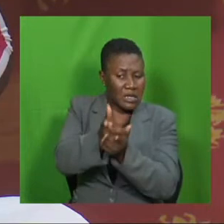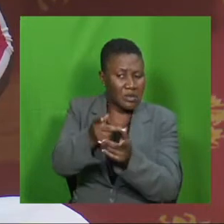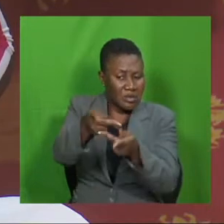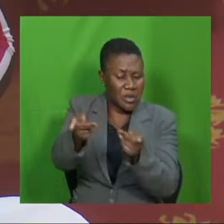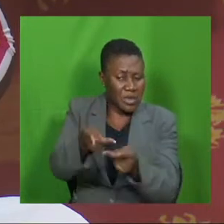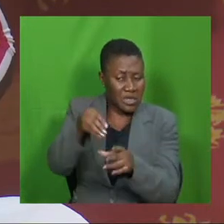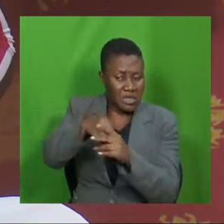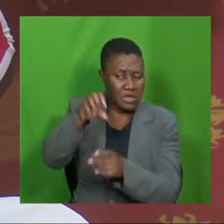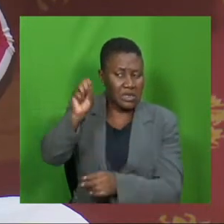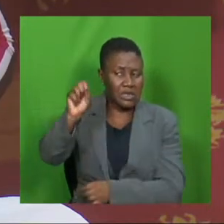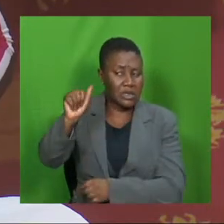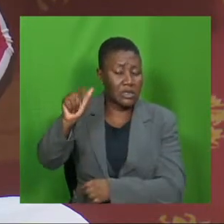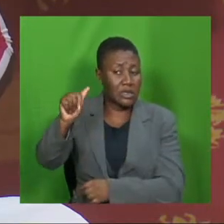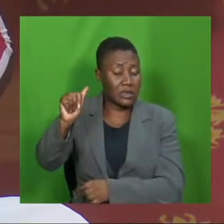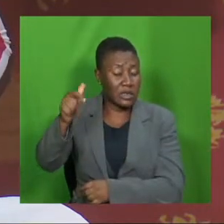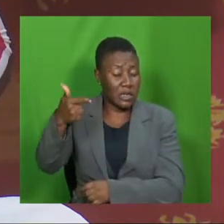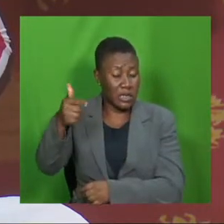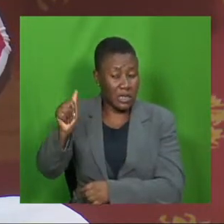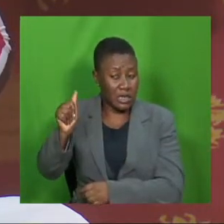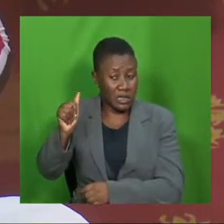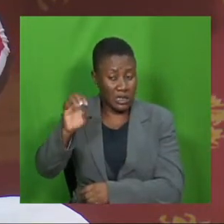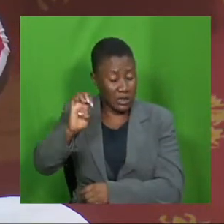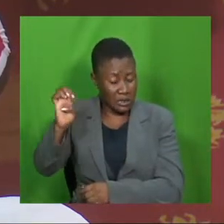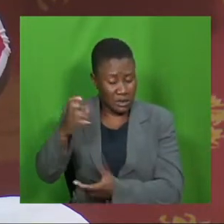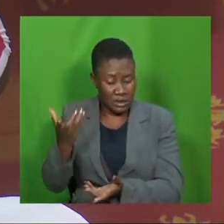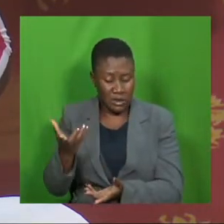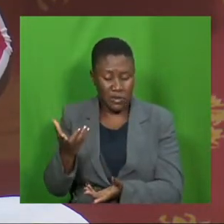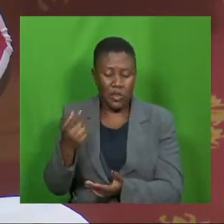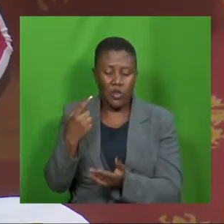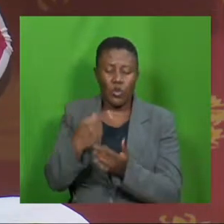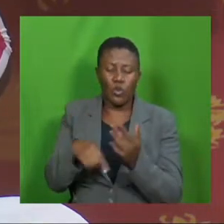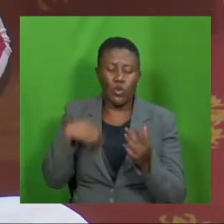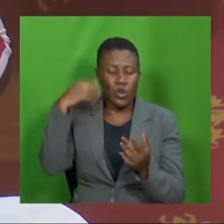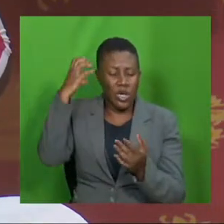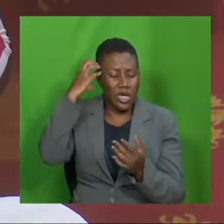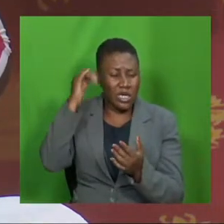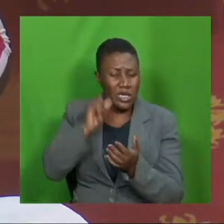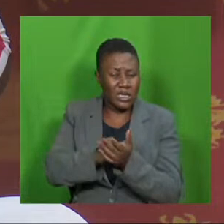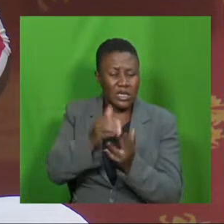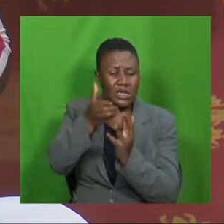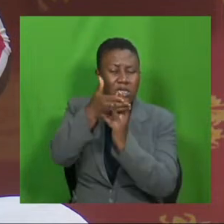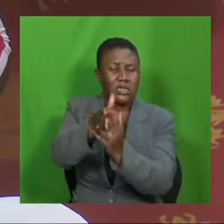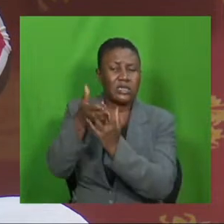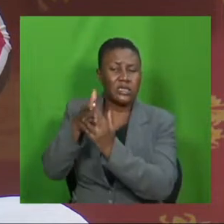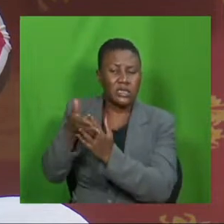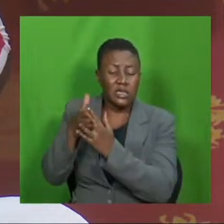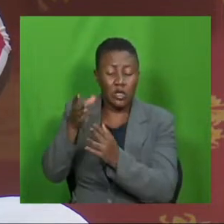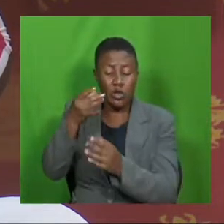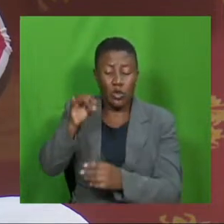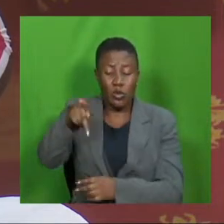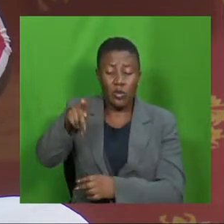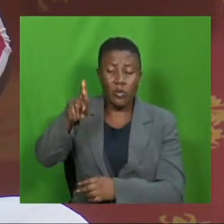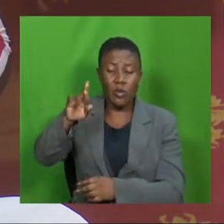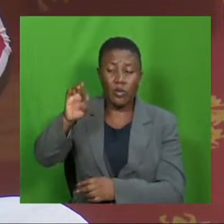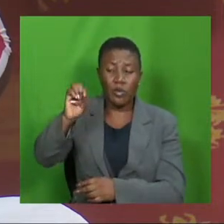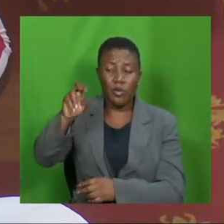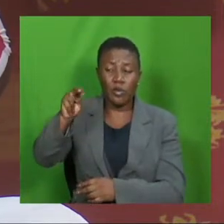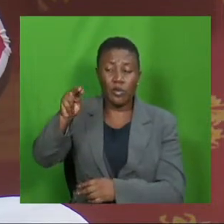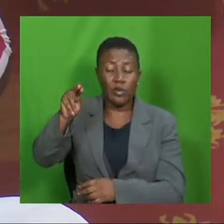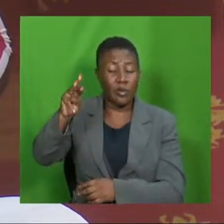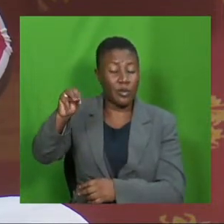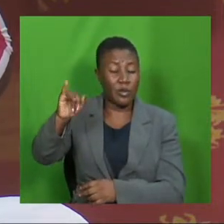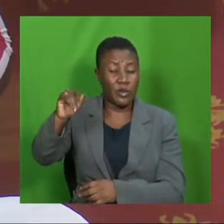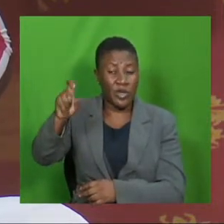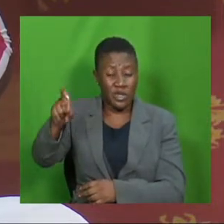Reports indicate, in fact, that the supply of premixed fuel to the 5 landing beach